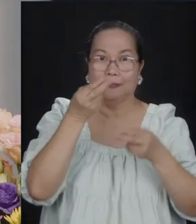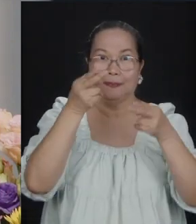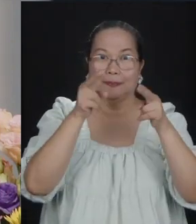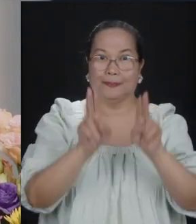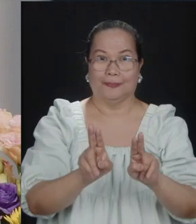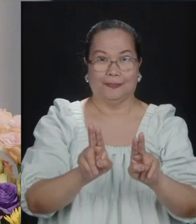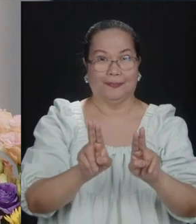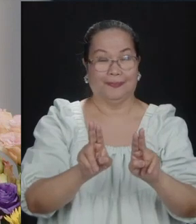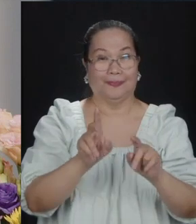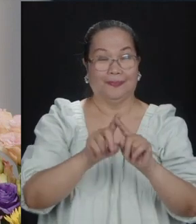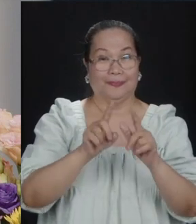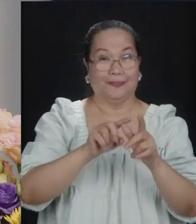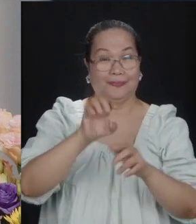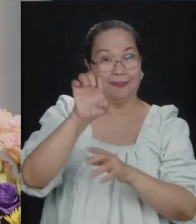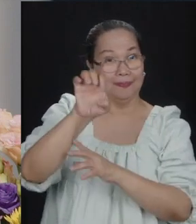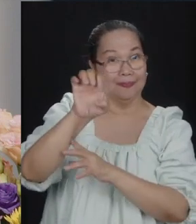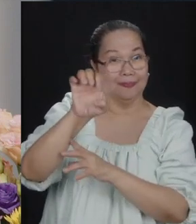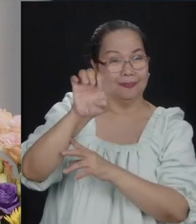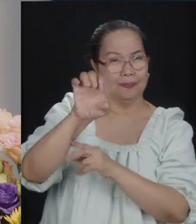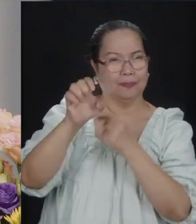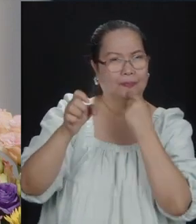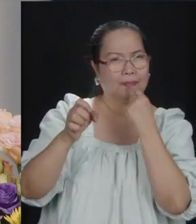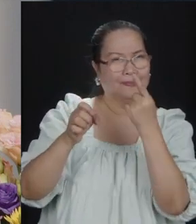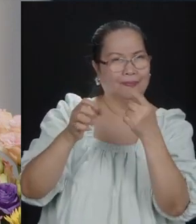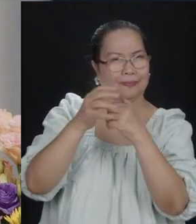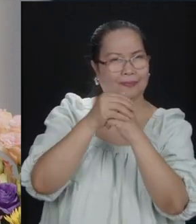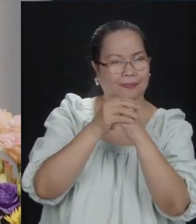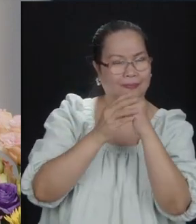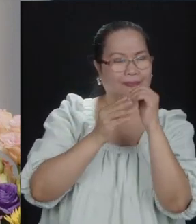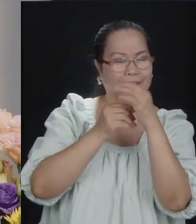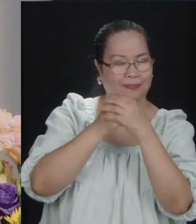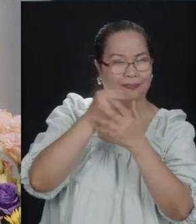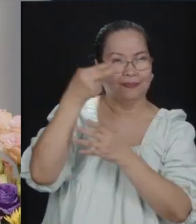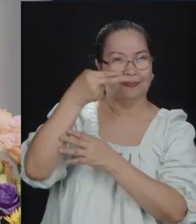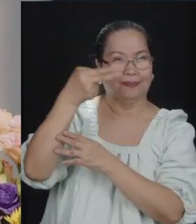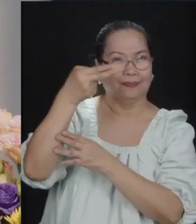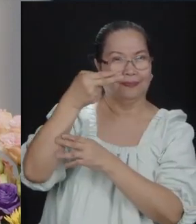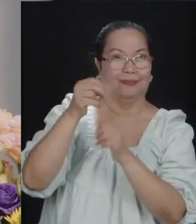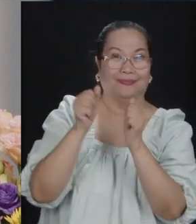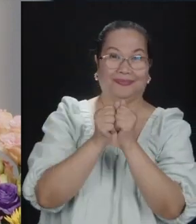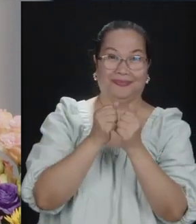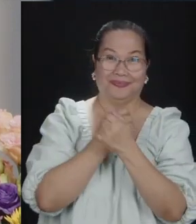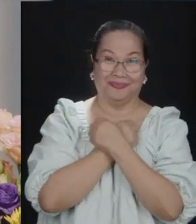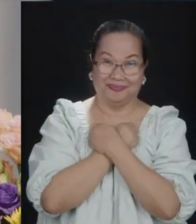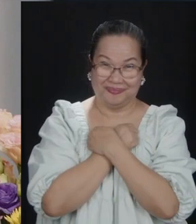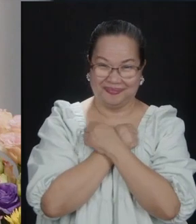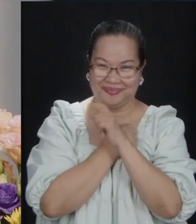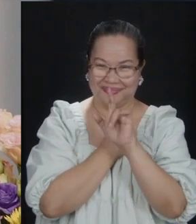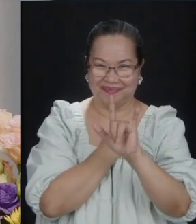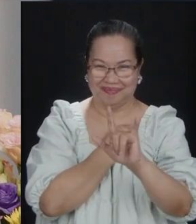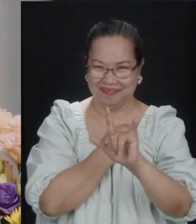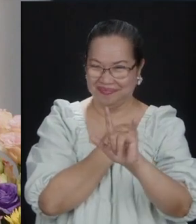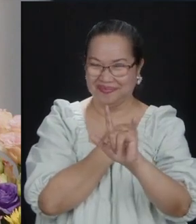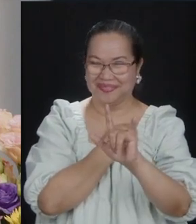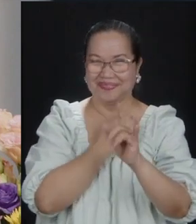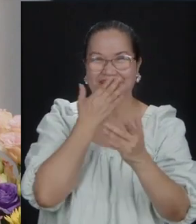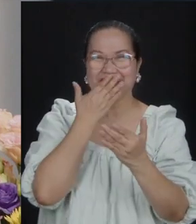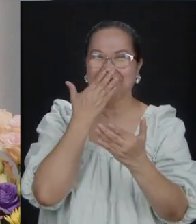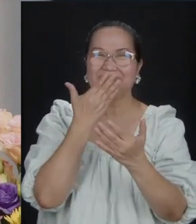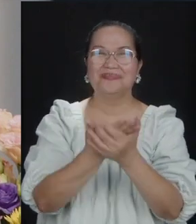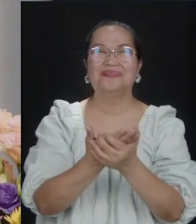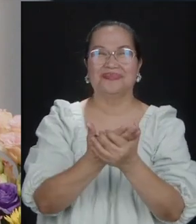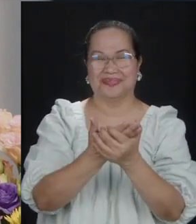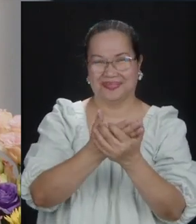happens. Elkanah would then try to comfort Hannah with his love. You know, what a noble and